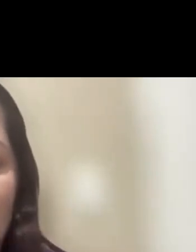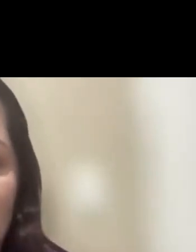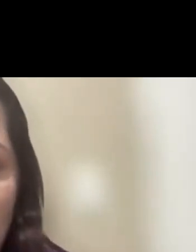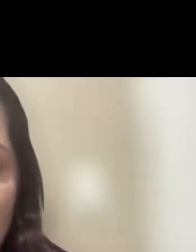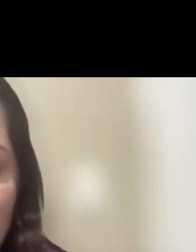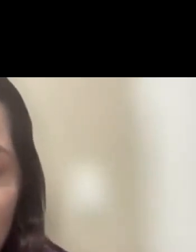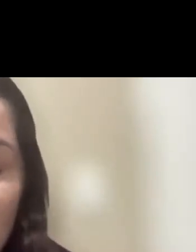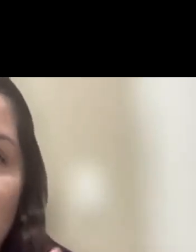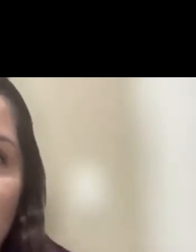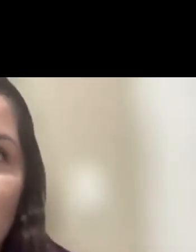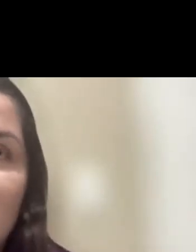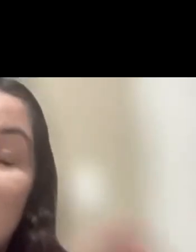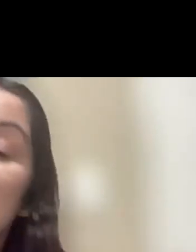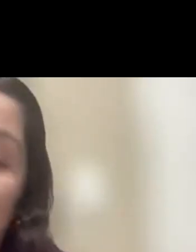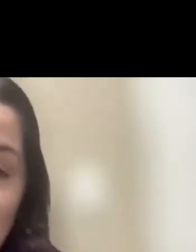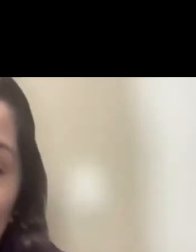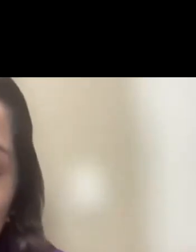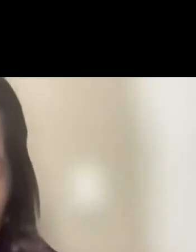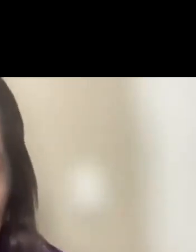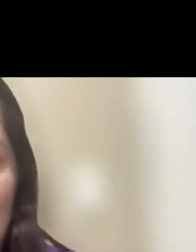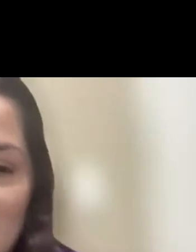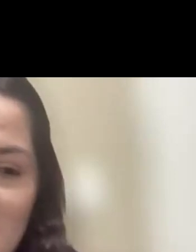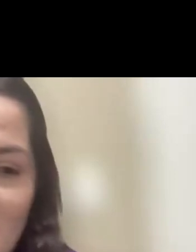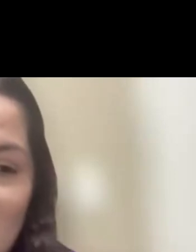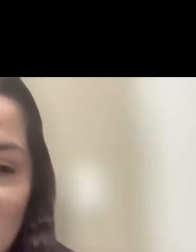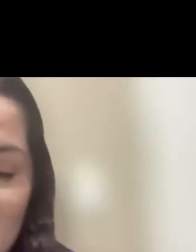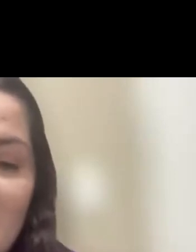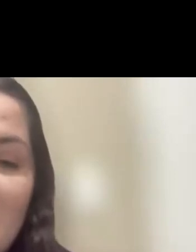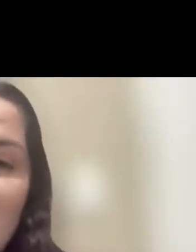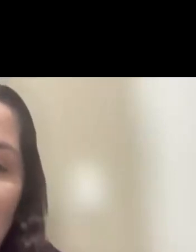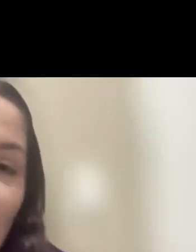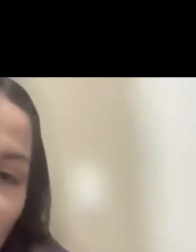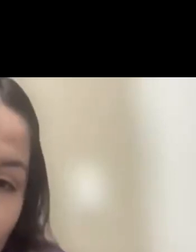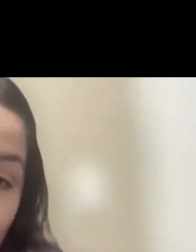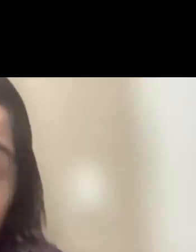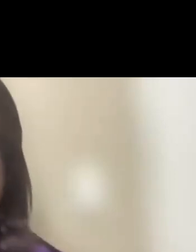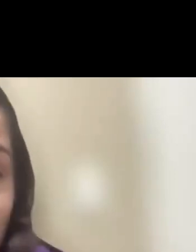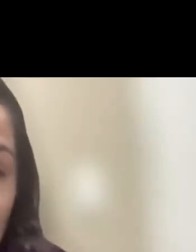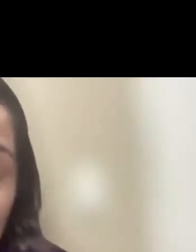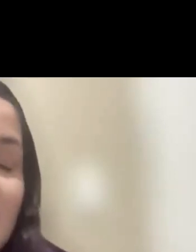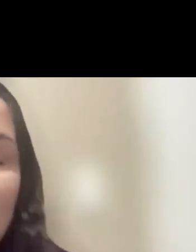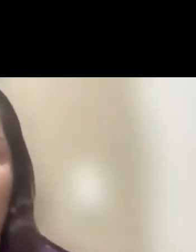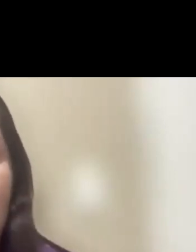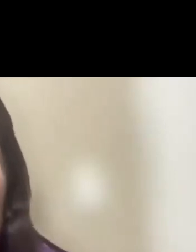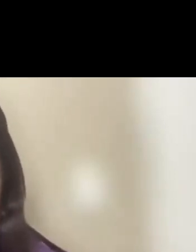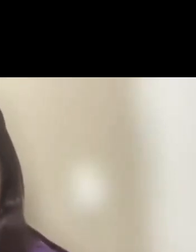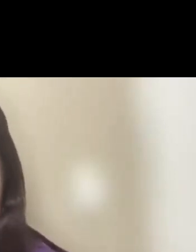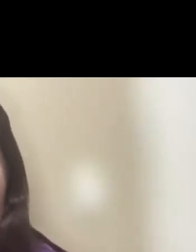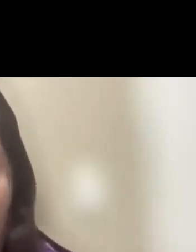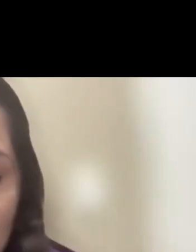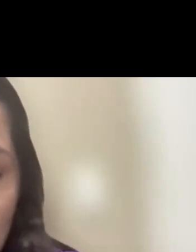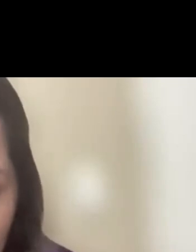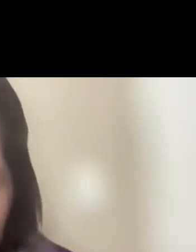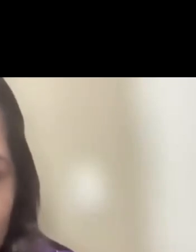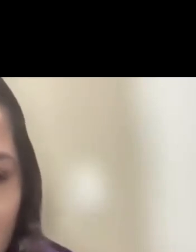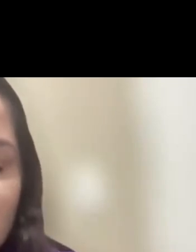to take him to Mexico and see what we can get over there. And over there, we got a quick diagnosis. They told us off the bat, your